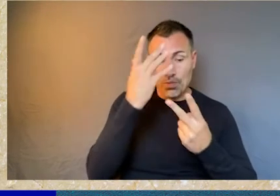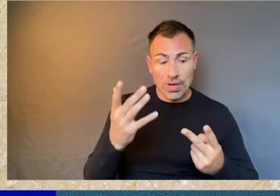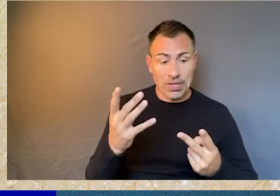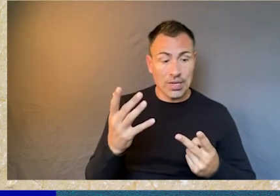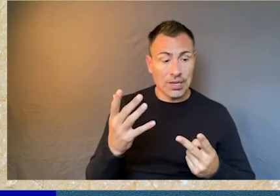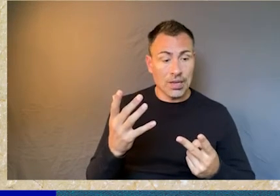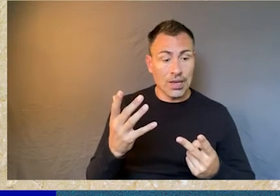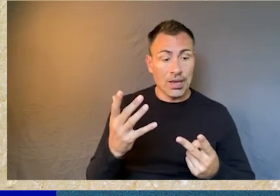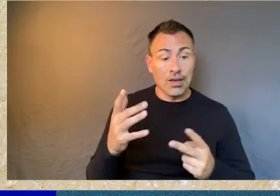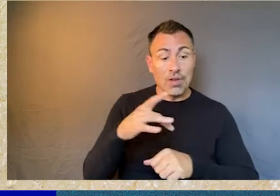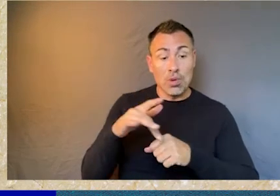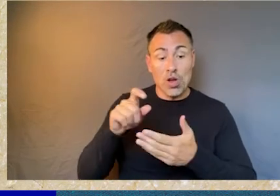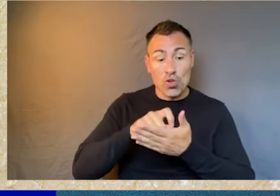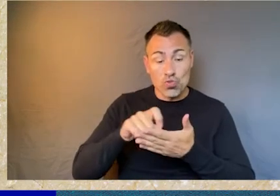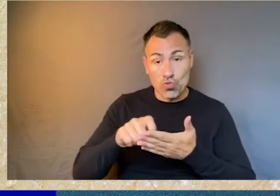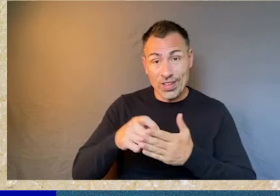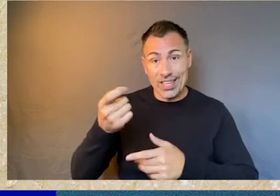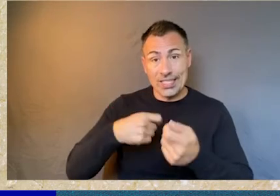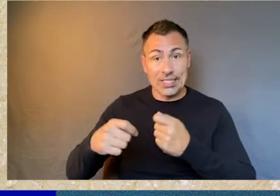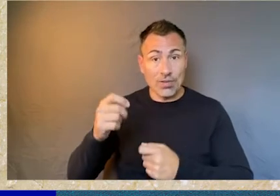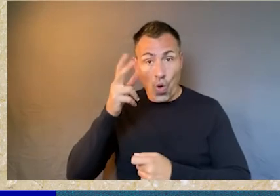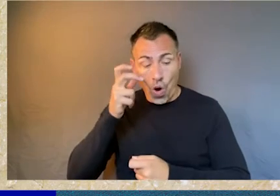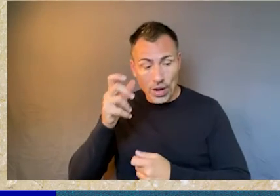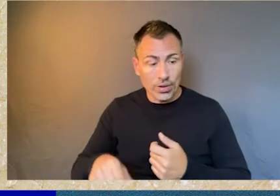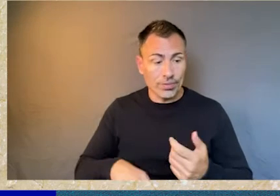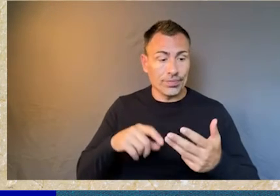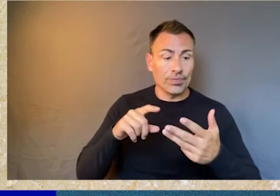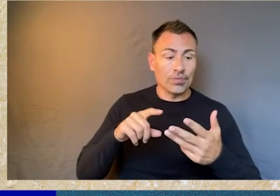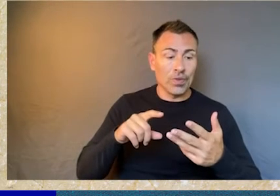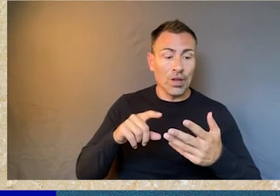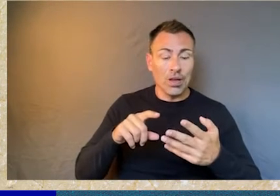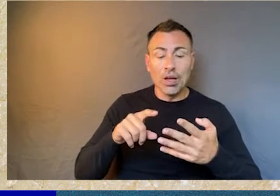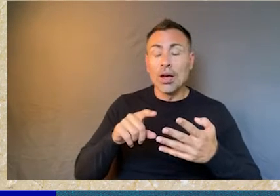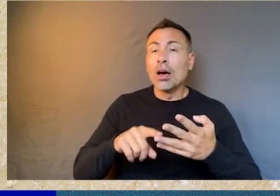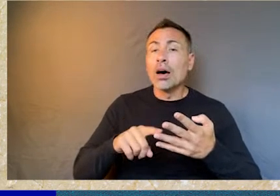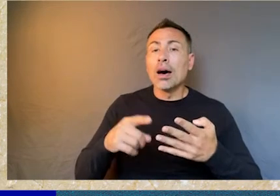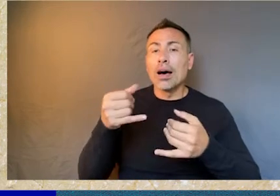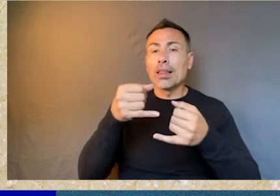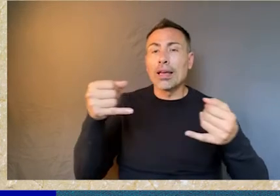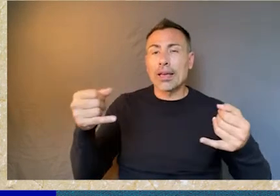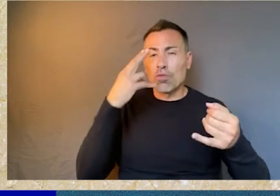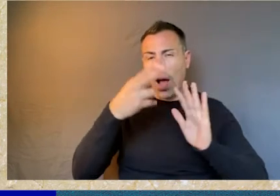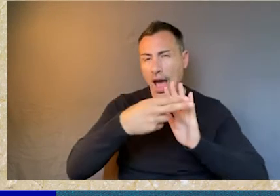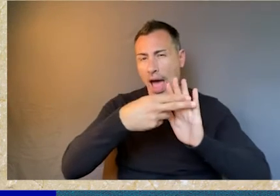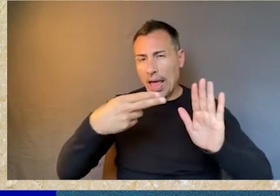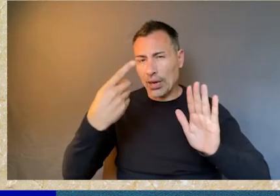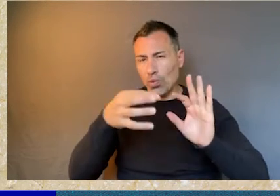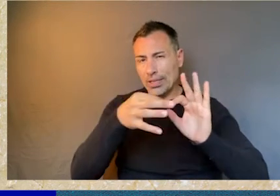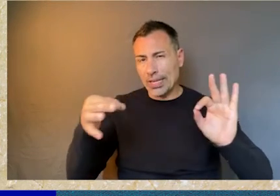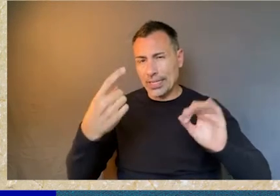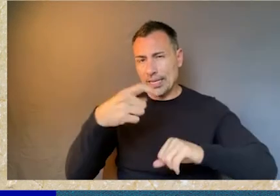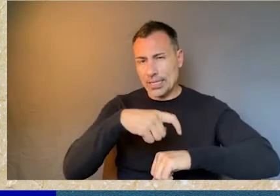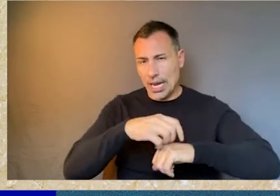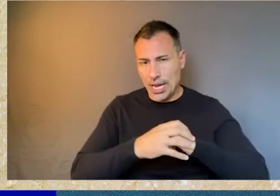line guides to identify or highlight one line of text at a time, and allowing verbal responses instead of written